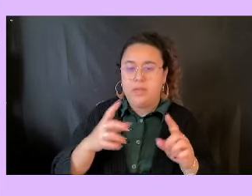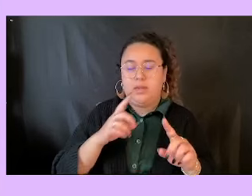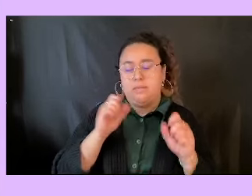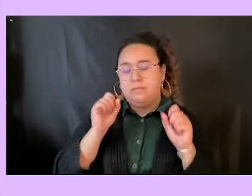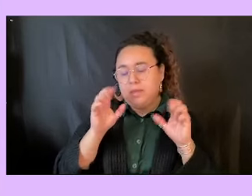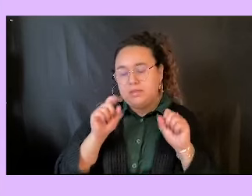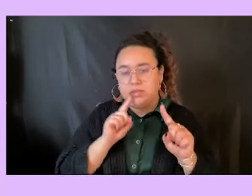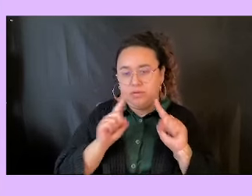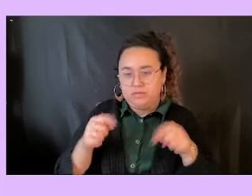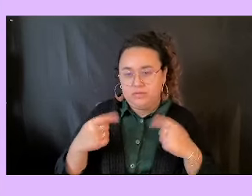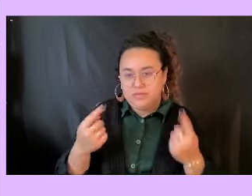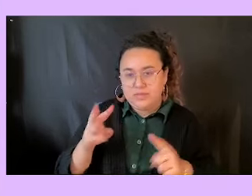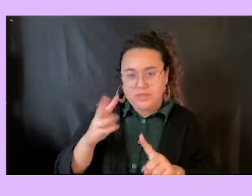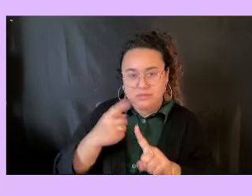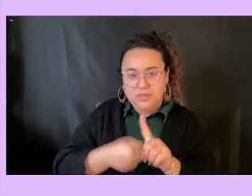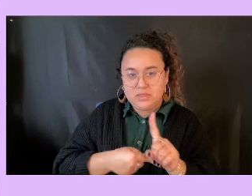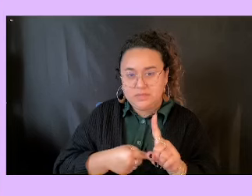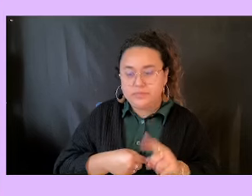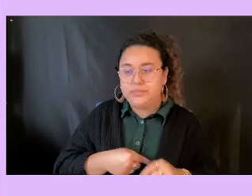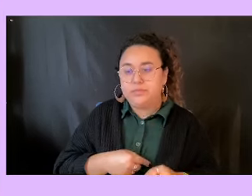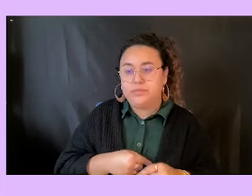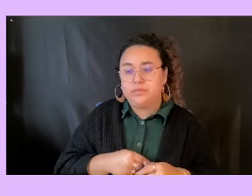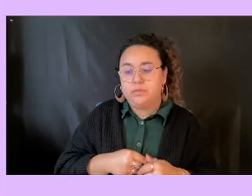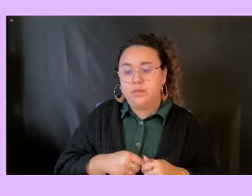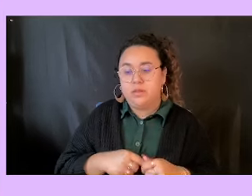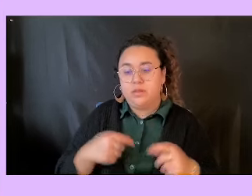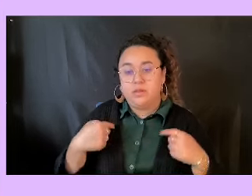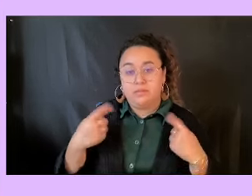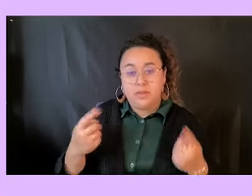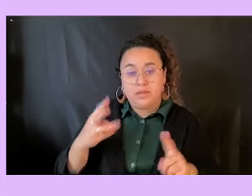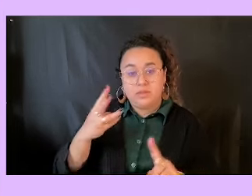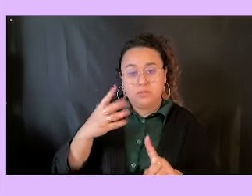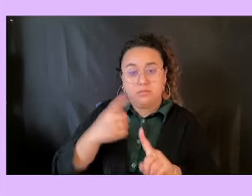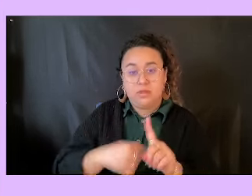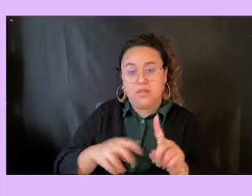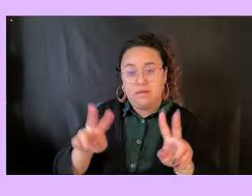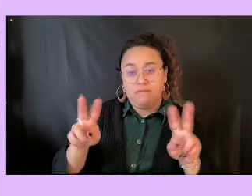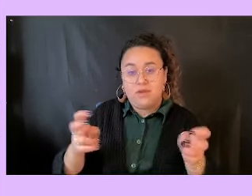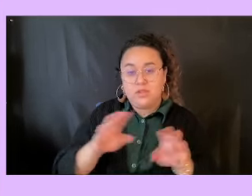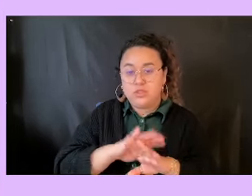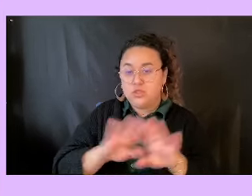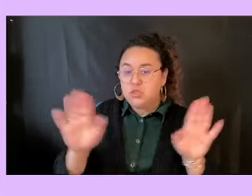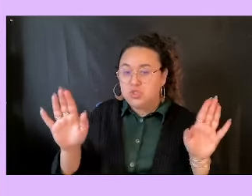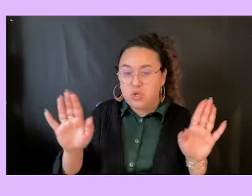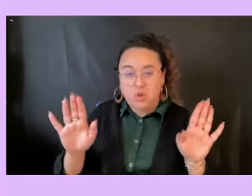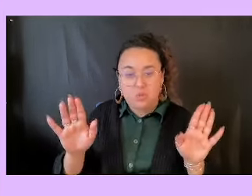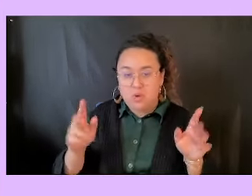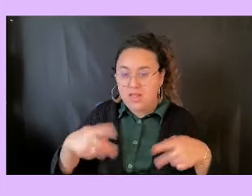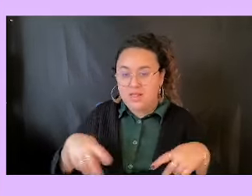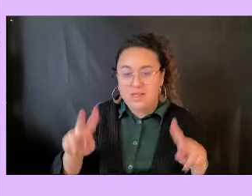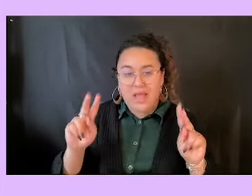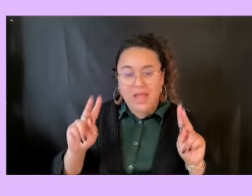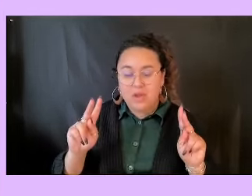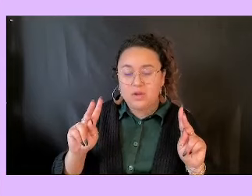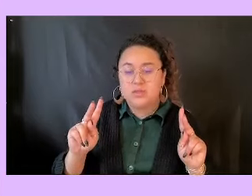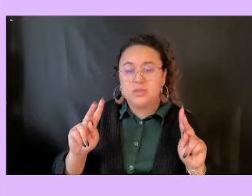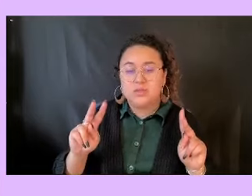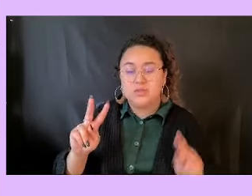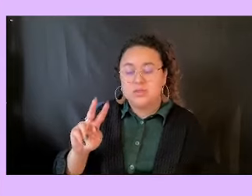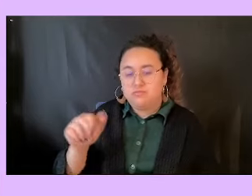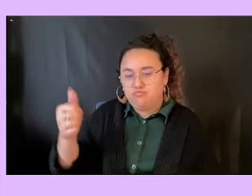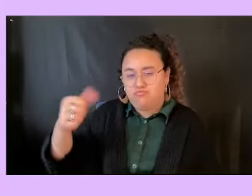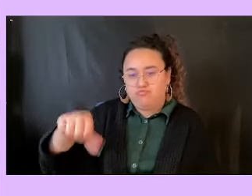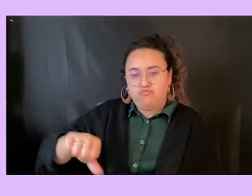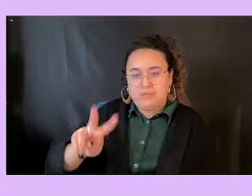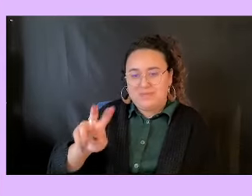past 6 months where that phrase is no longer going to be allowed. It is vetoed, and we